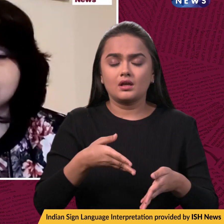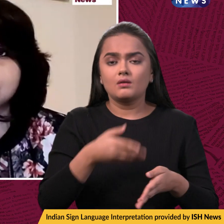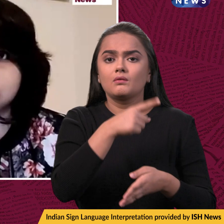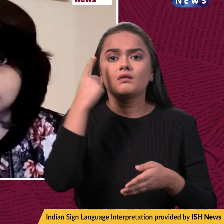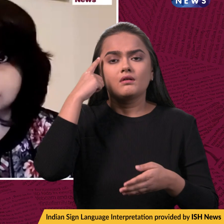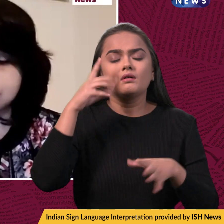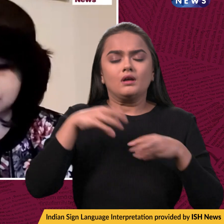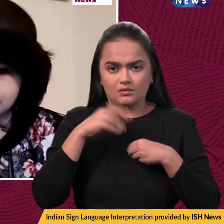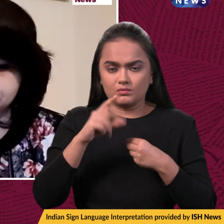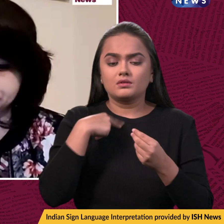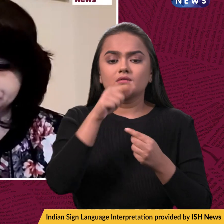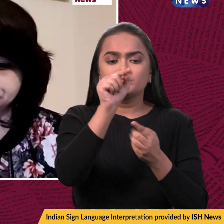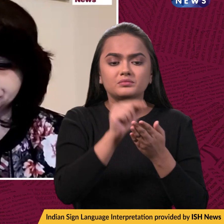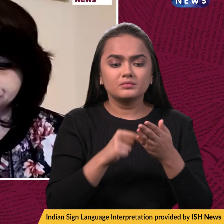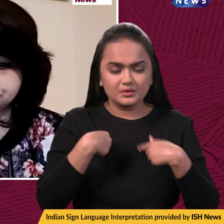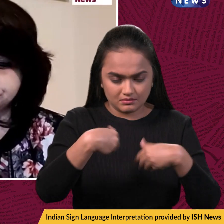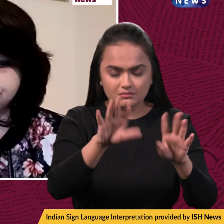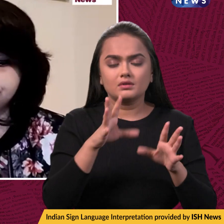agreed to list the same.